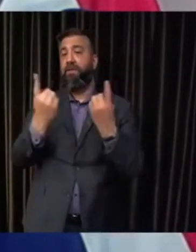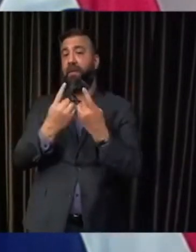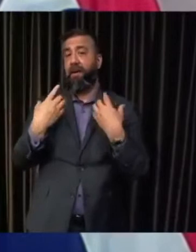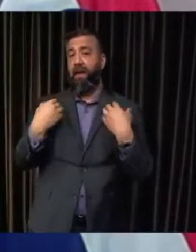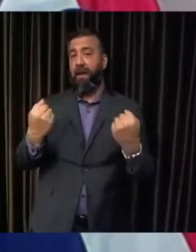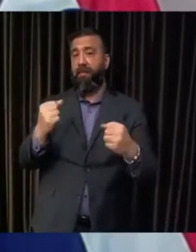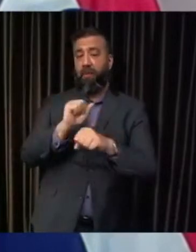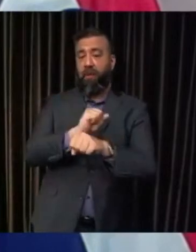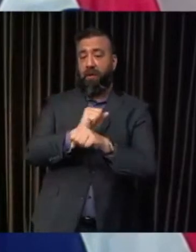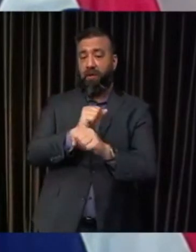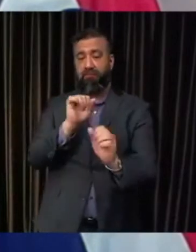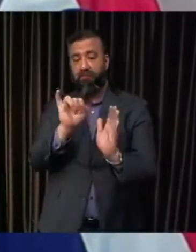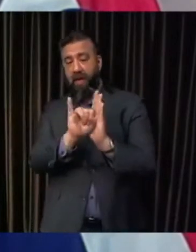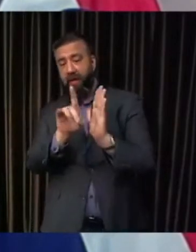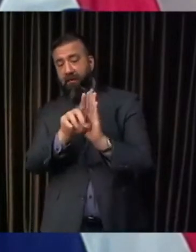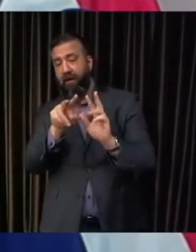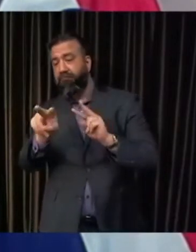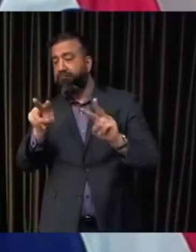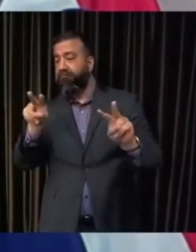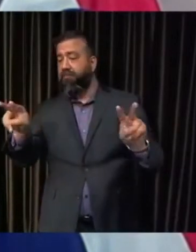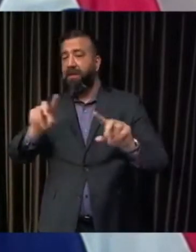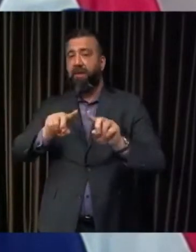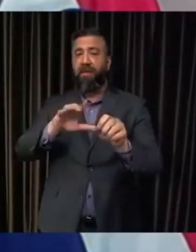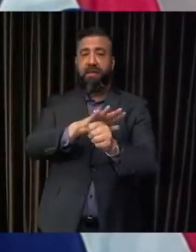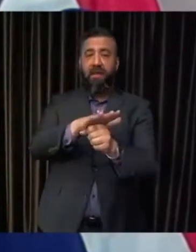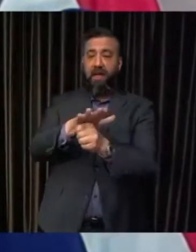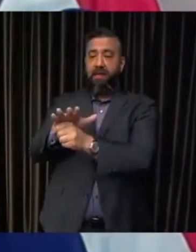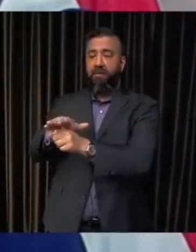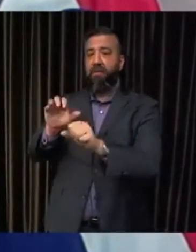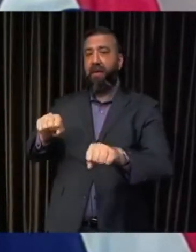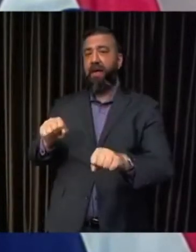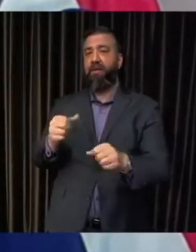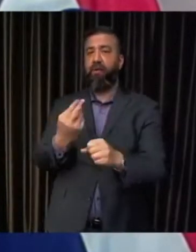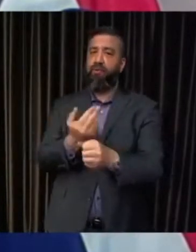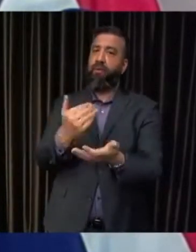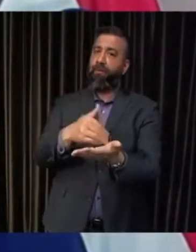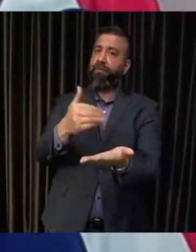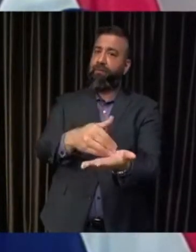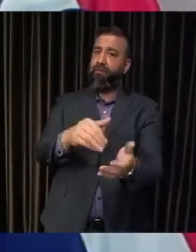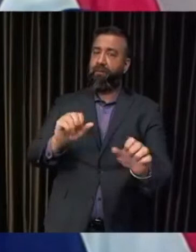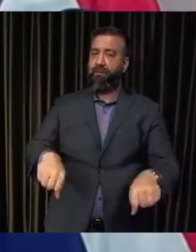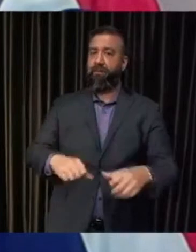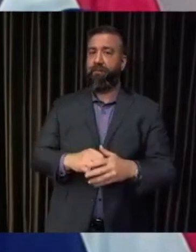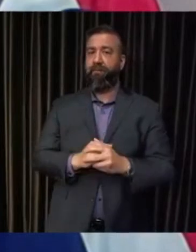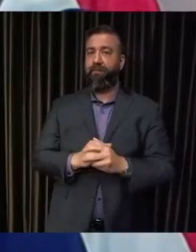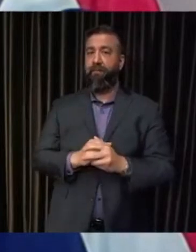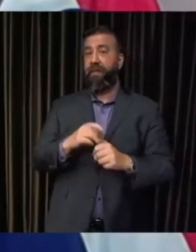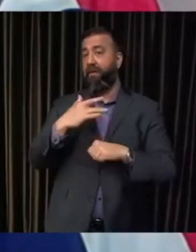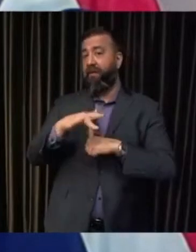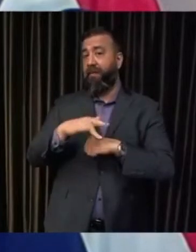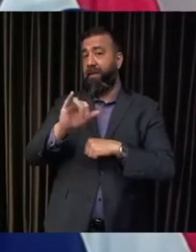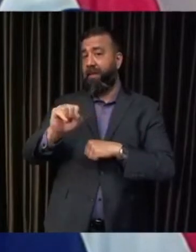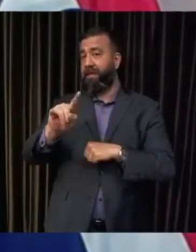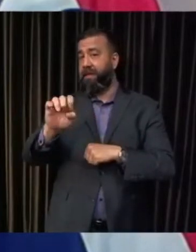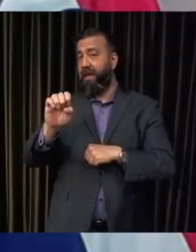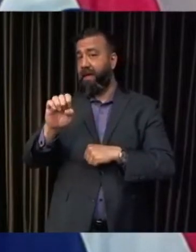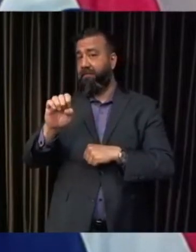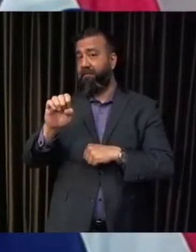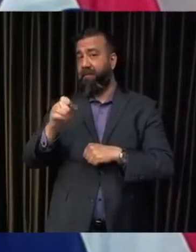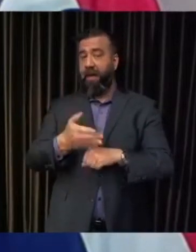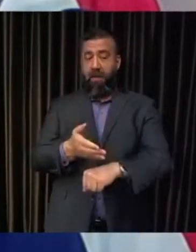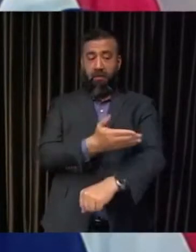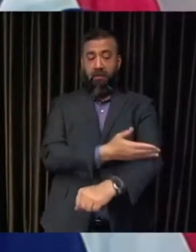has been working to identify sites throughout the county that can be used repeatedly, and the availability of such sites improves